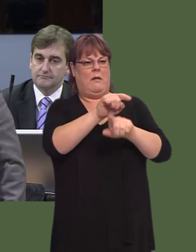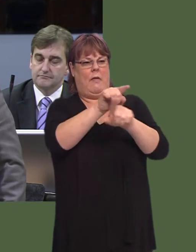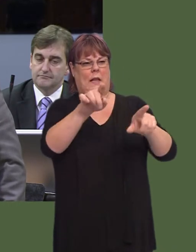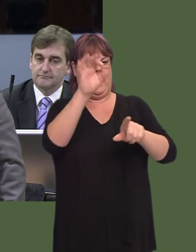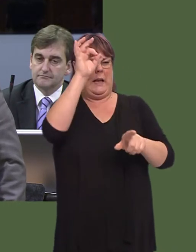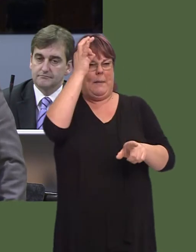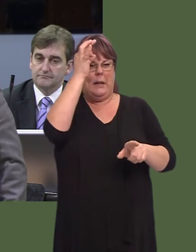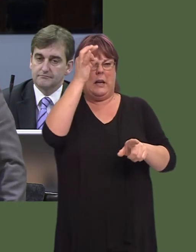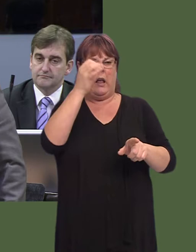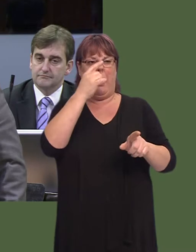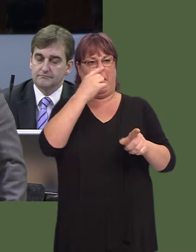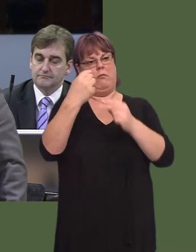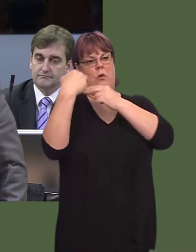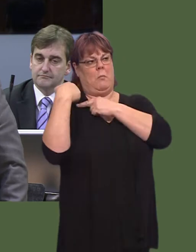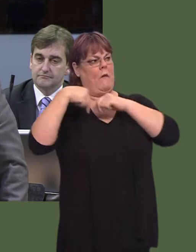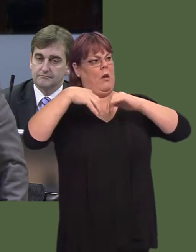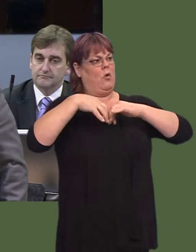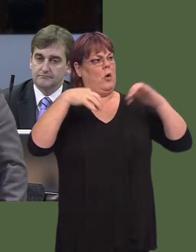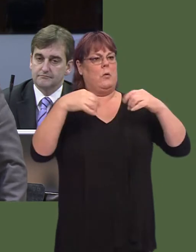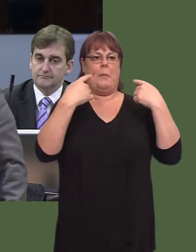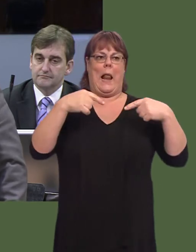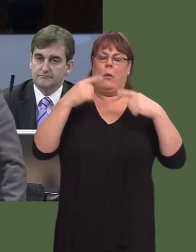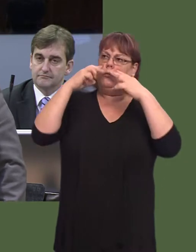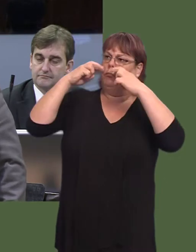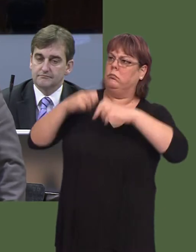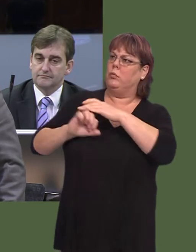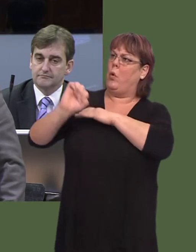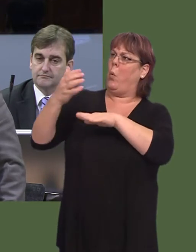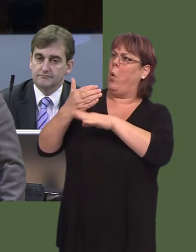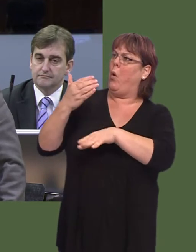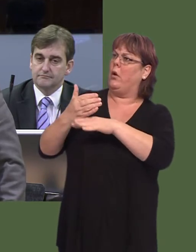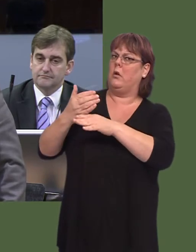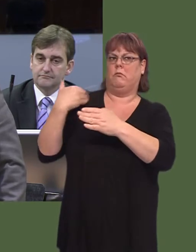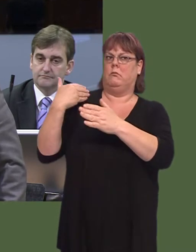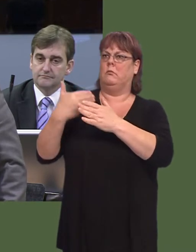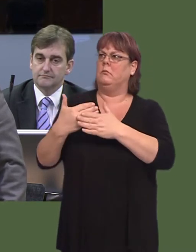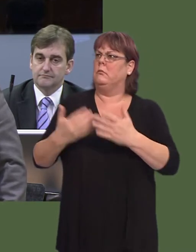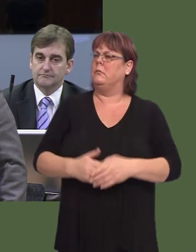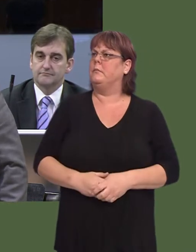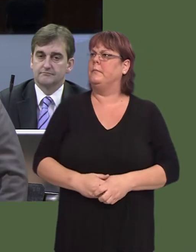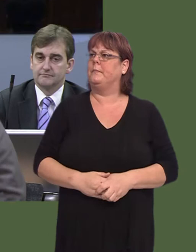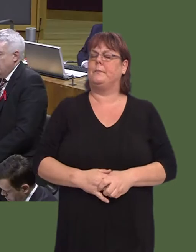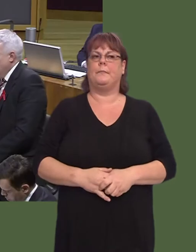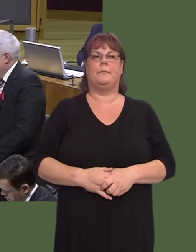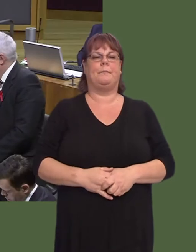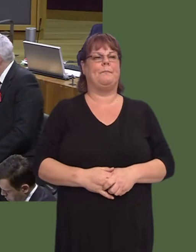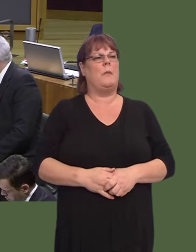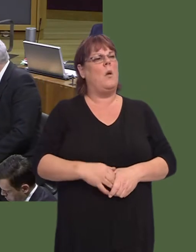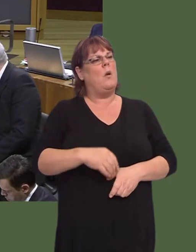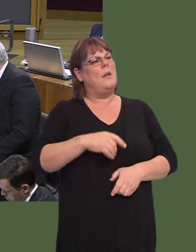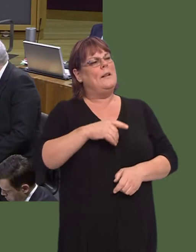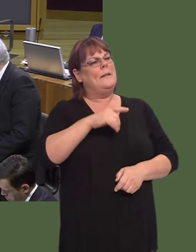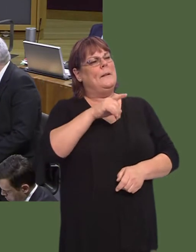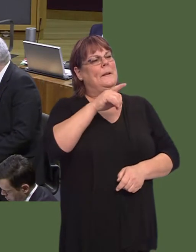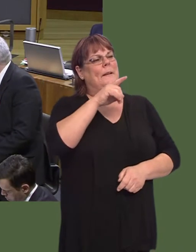by this Assembly to scrutinise you and your office and the activities of you and your office while in government. Well, he has